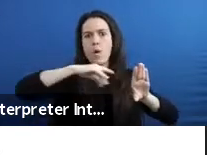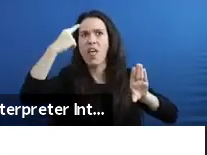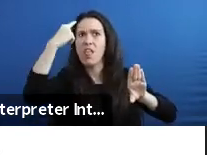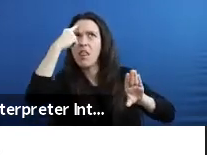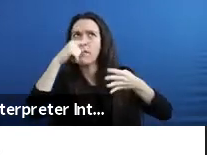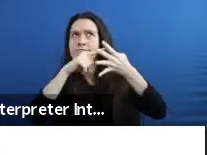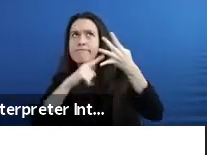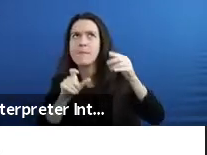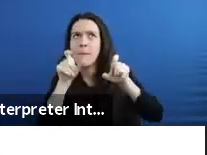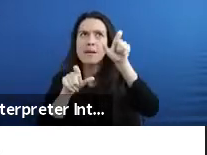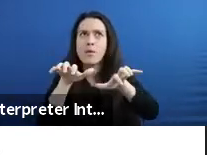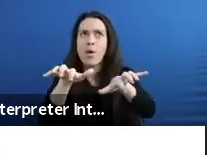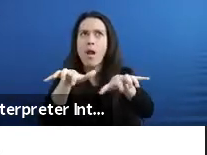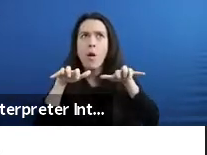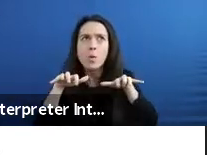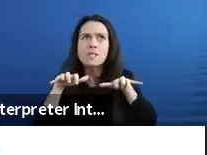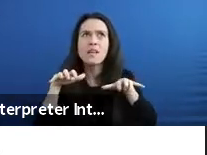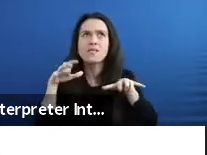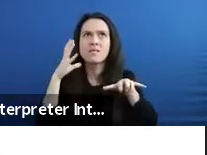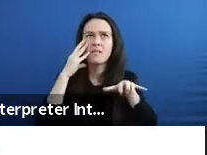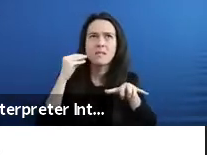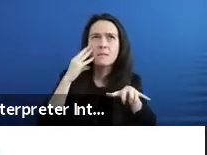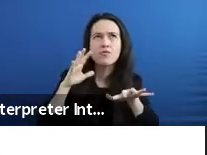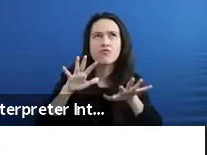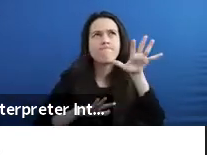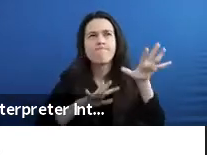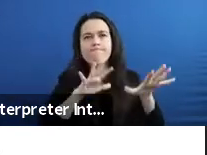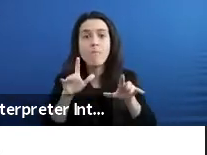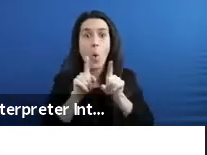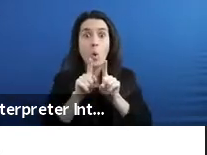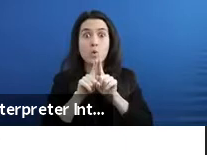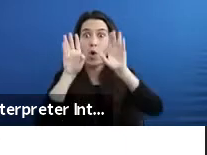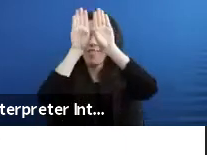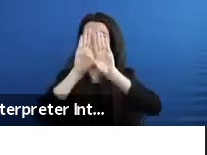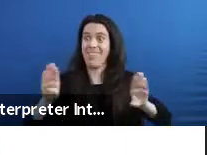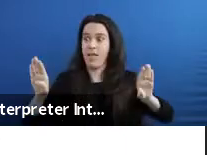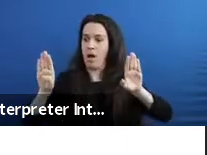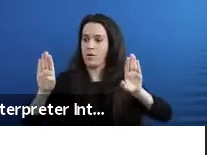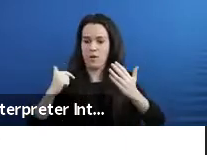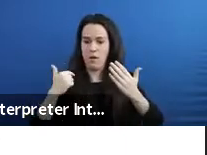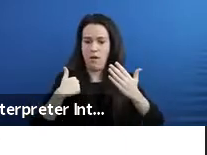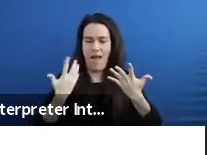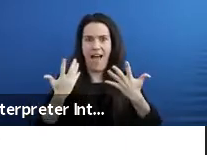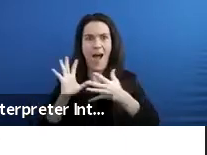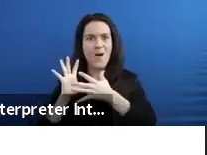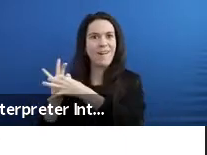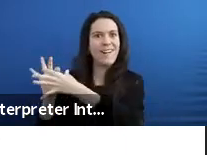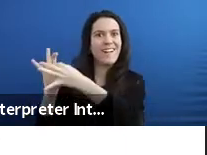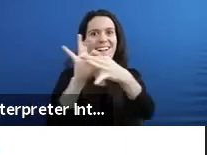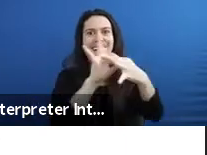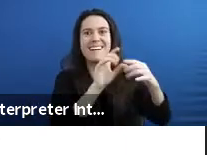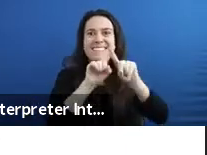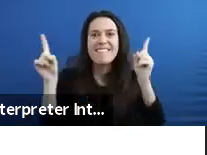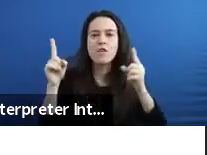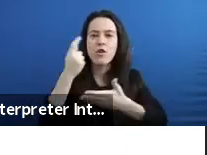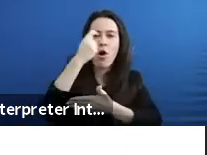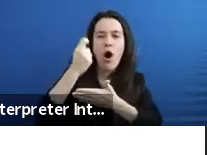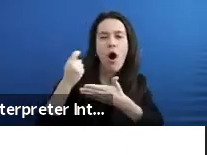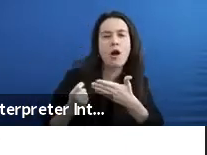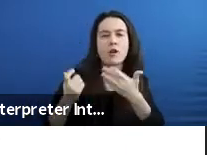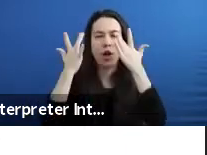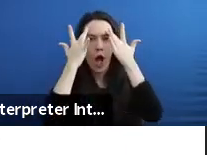audience experience and also how to see how theatre interacts with other arts or cultural forms and is